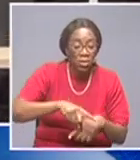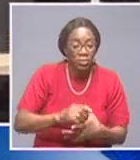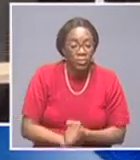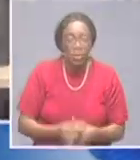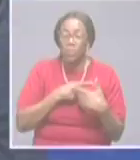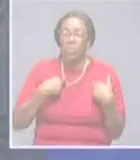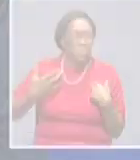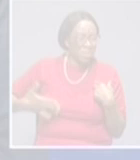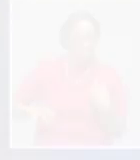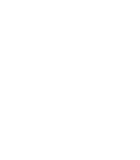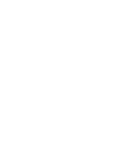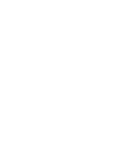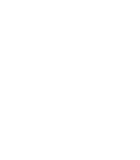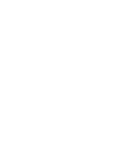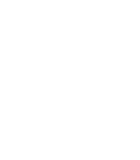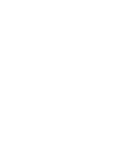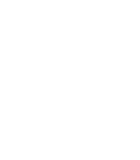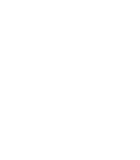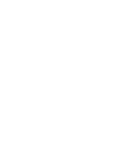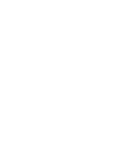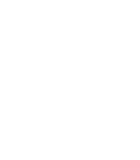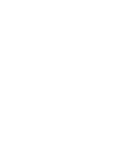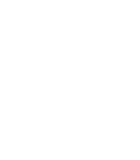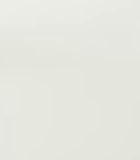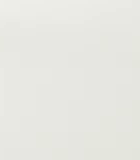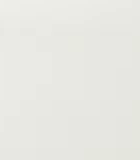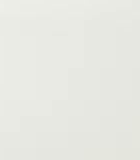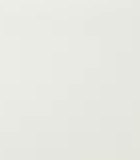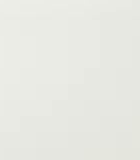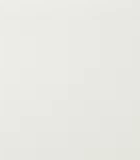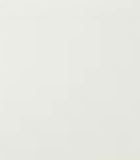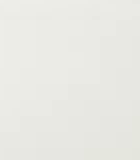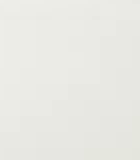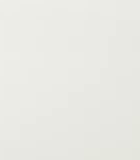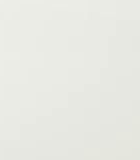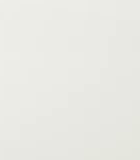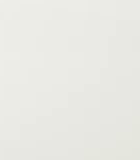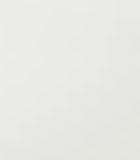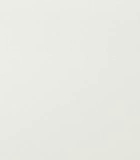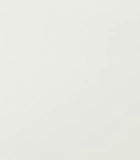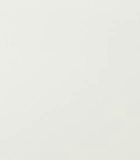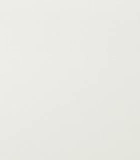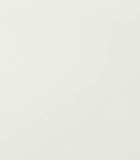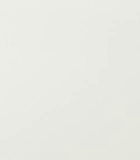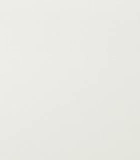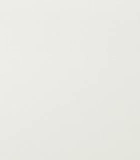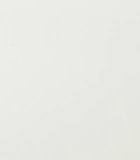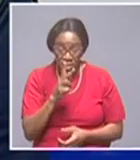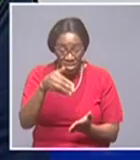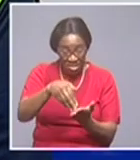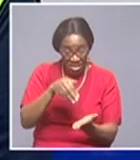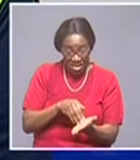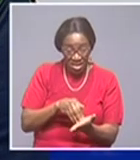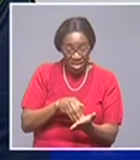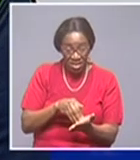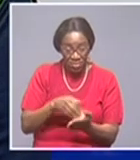Right. we cannot get hold of them. So that communication is very important. Everyone who's arriving before 12 tonight will have to